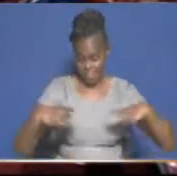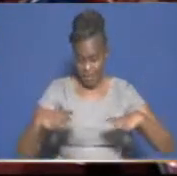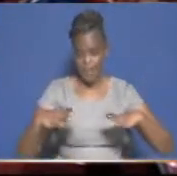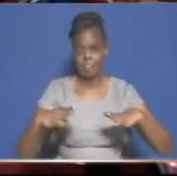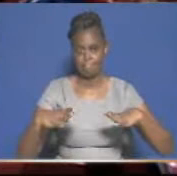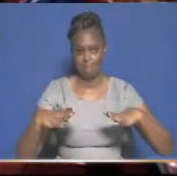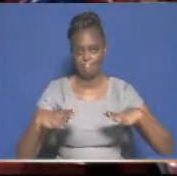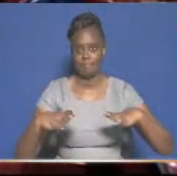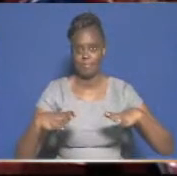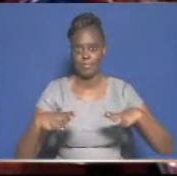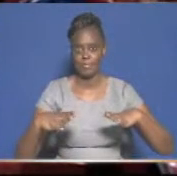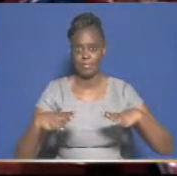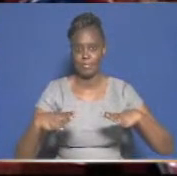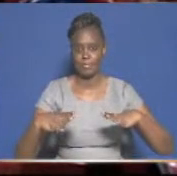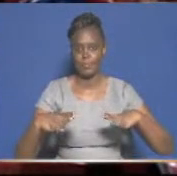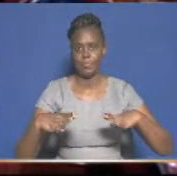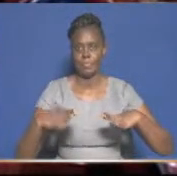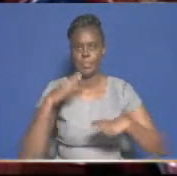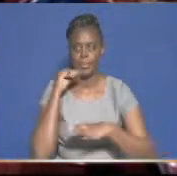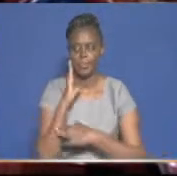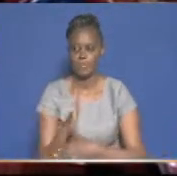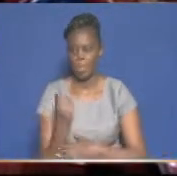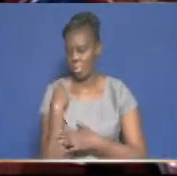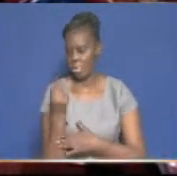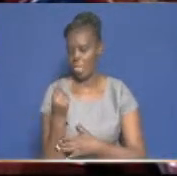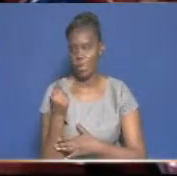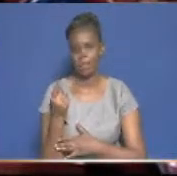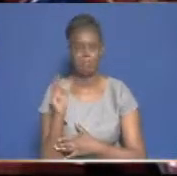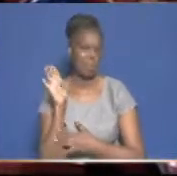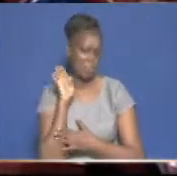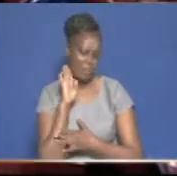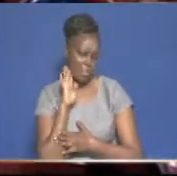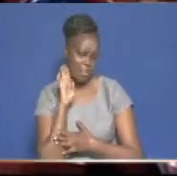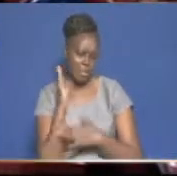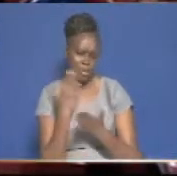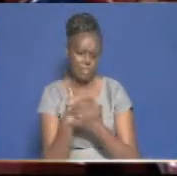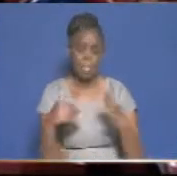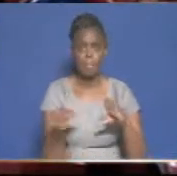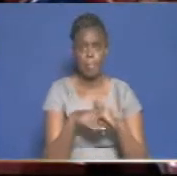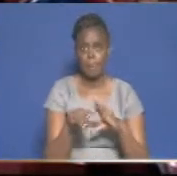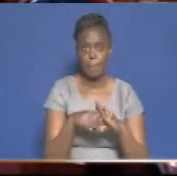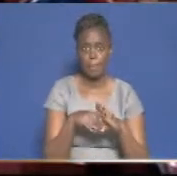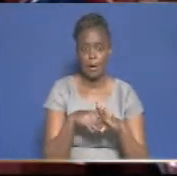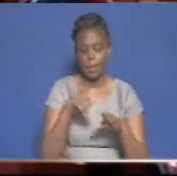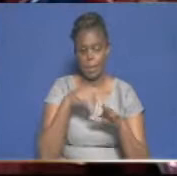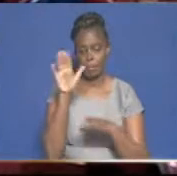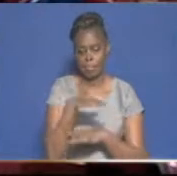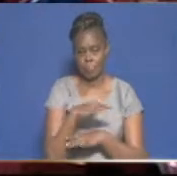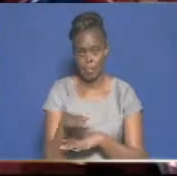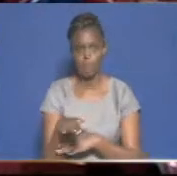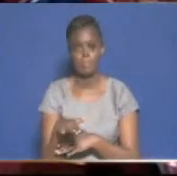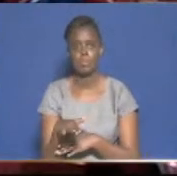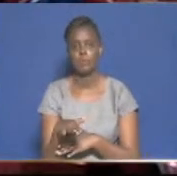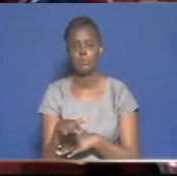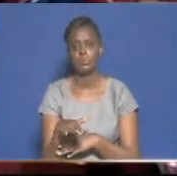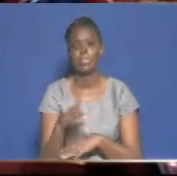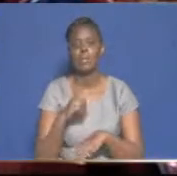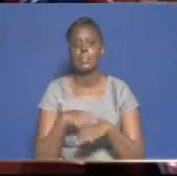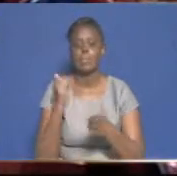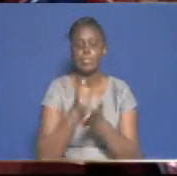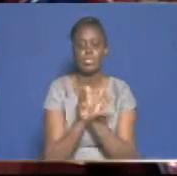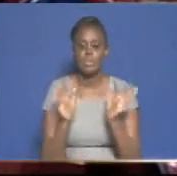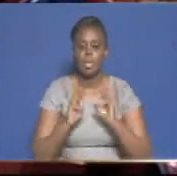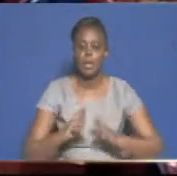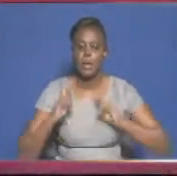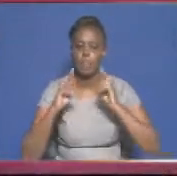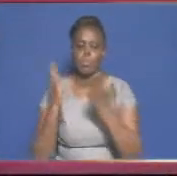House. Mr. Speaker, the other day I was listening to some members on this floor of the House when the Auditor General reports